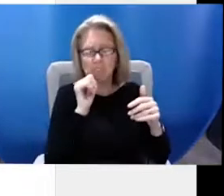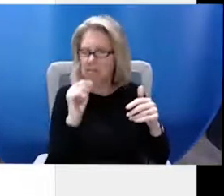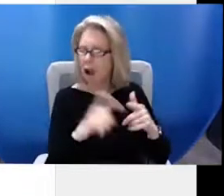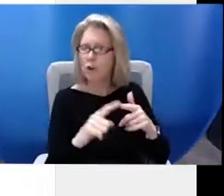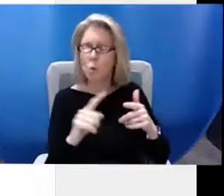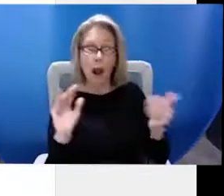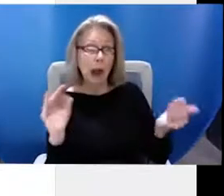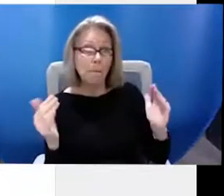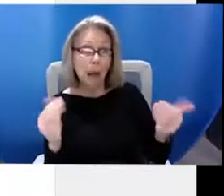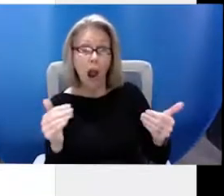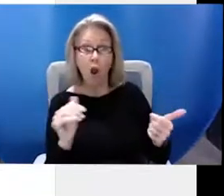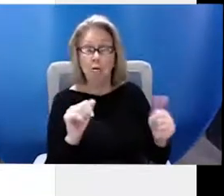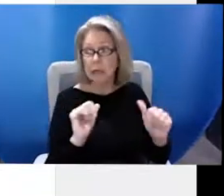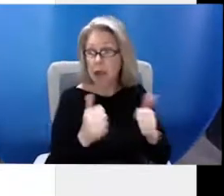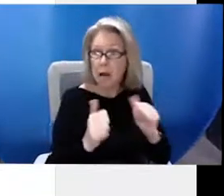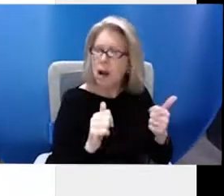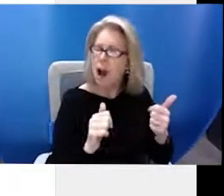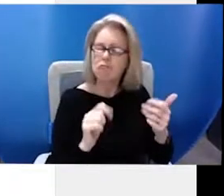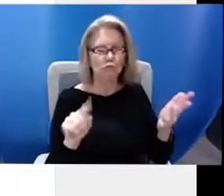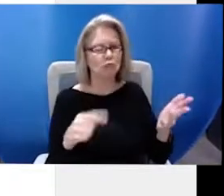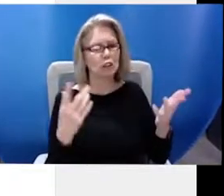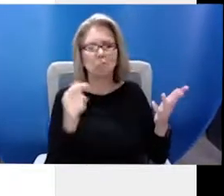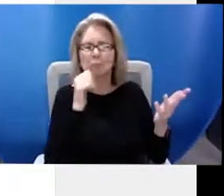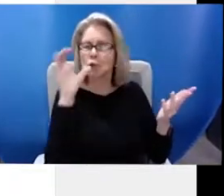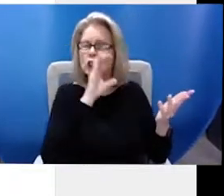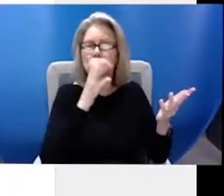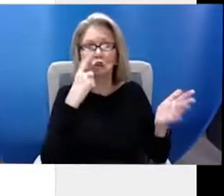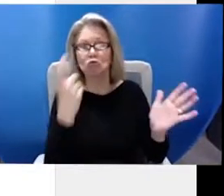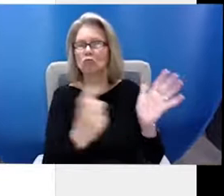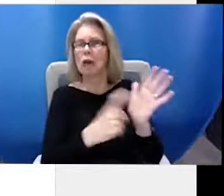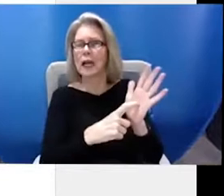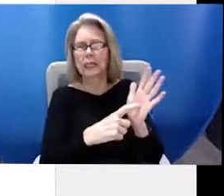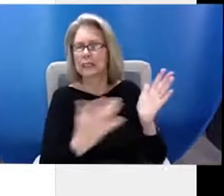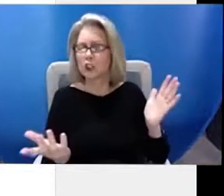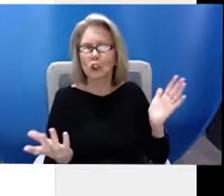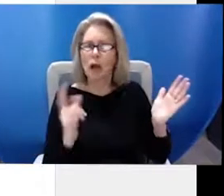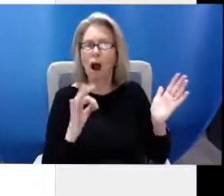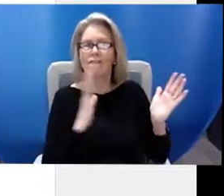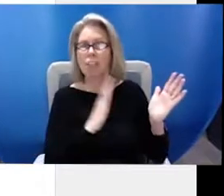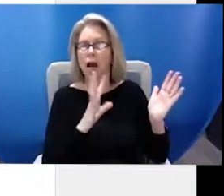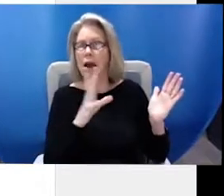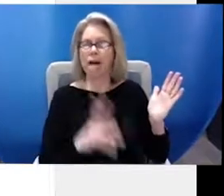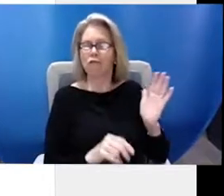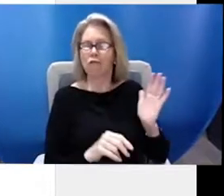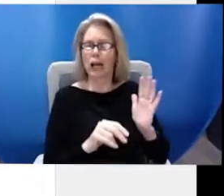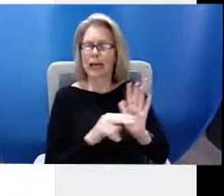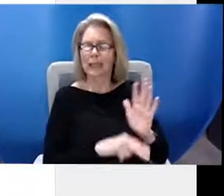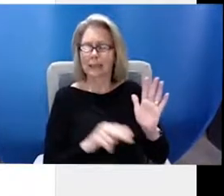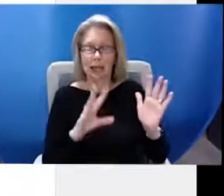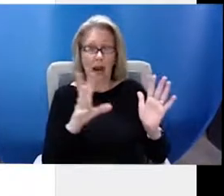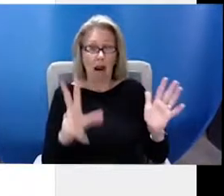to contest, compare, or seek validation for those sensibilities. They do not seek a definition of Africa in their